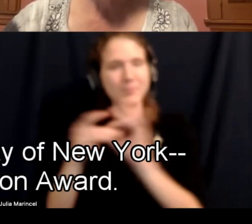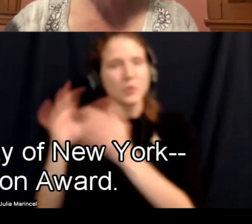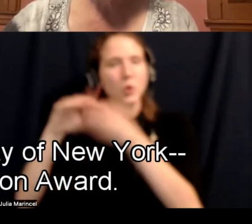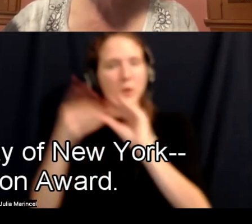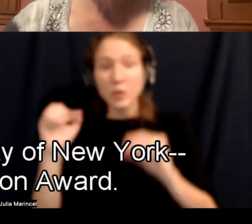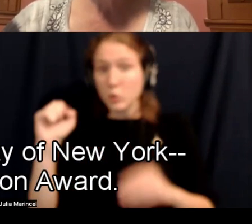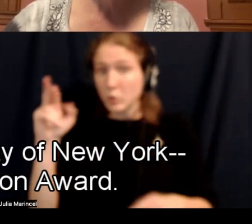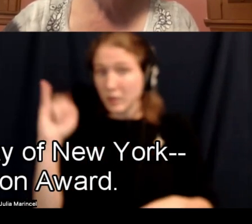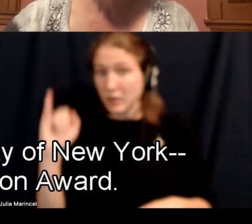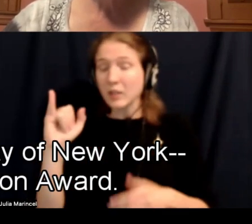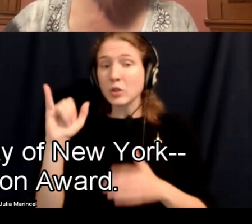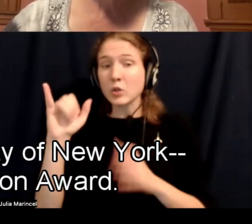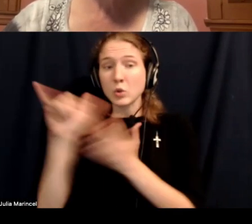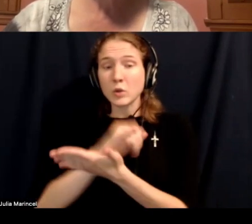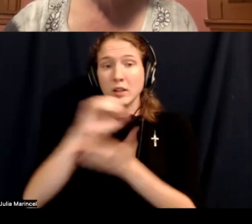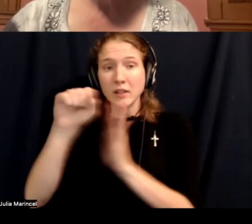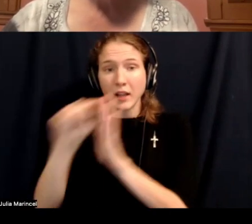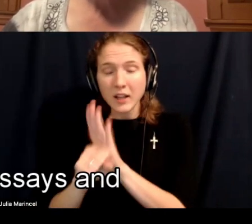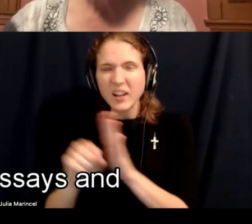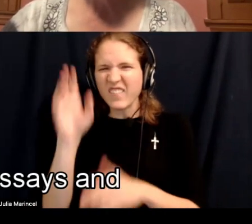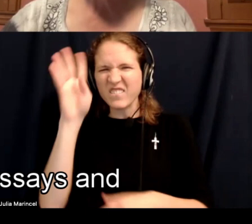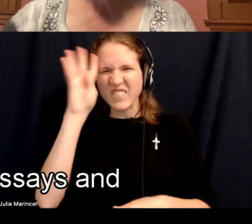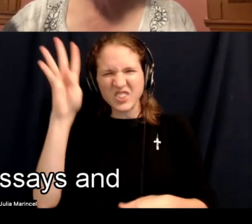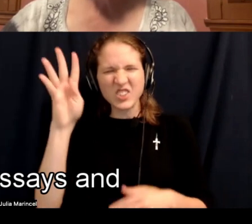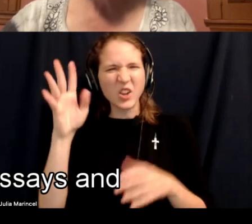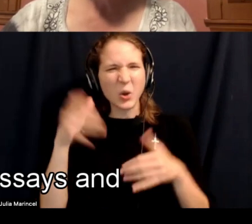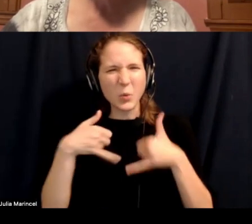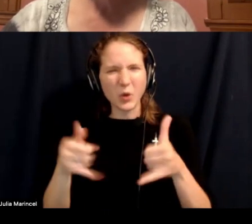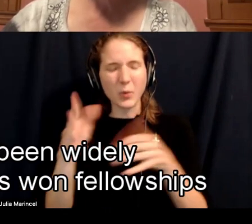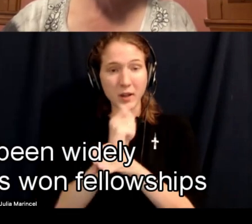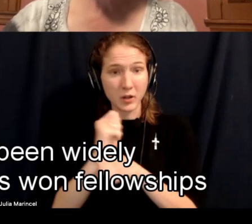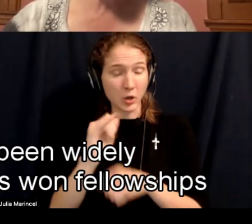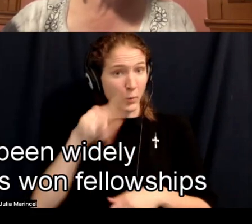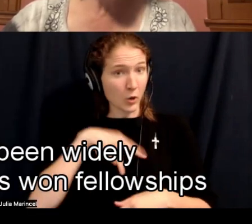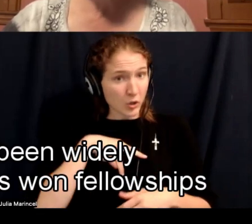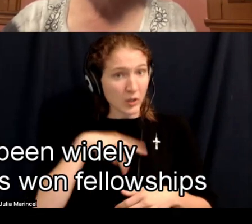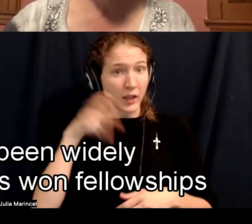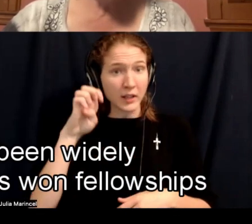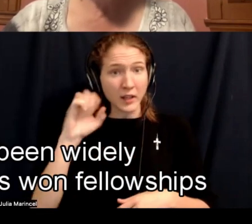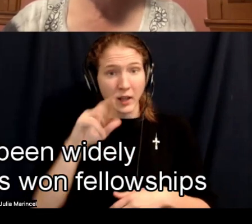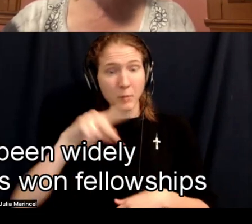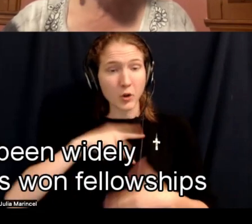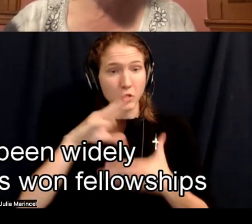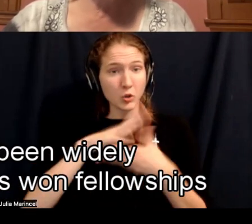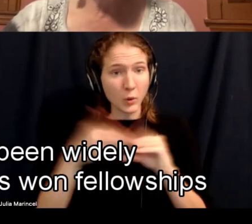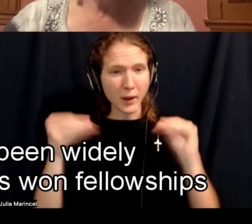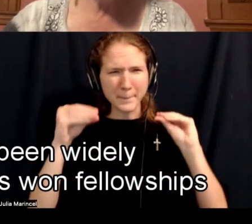of New York, John Gardner Fiction Award. Julia's personal essays and short stories have been widely